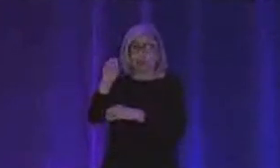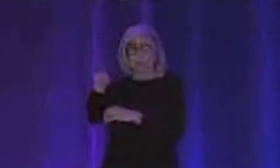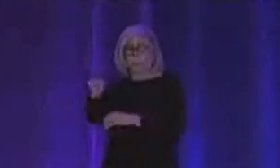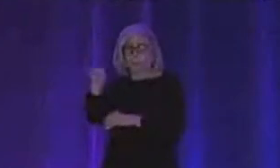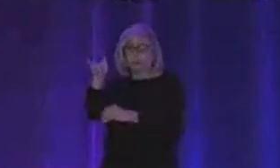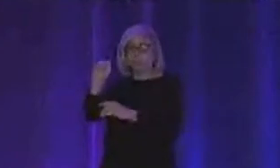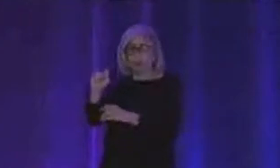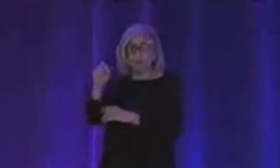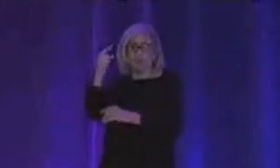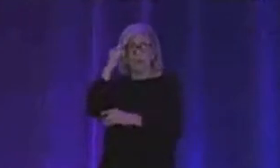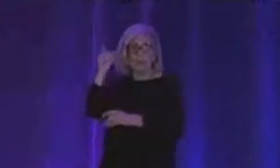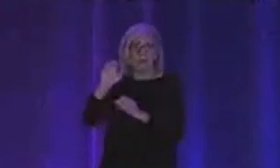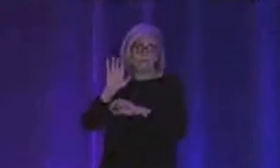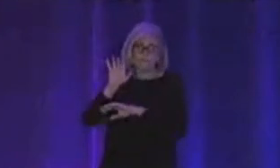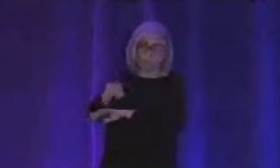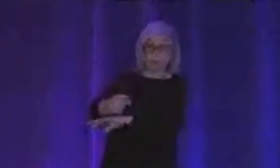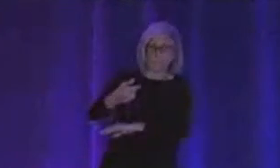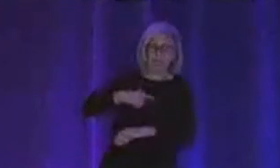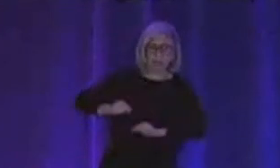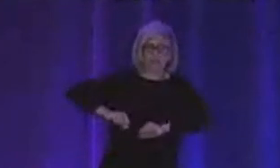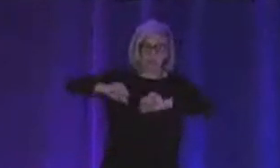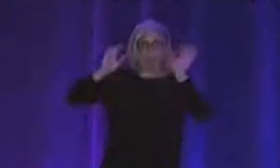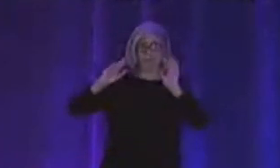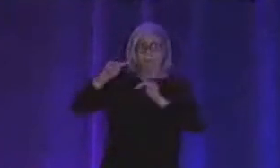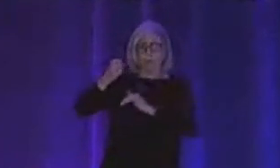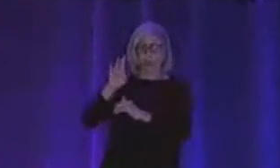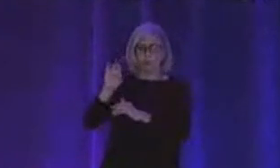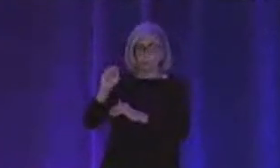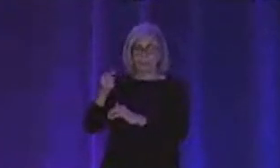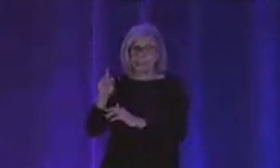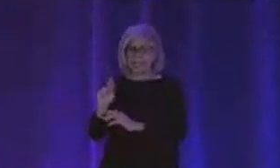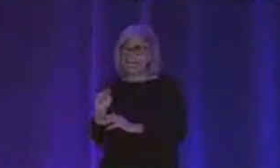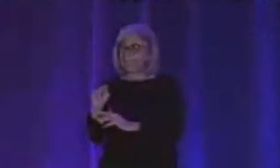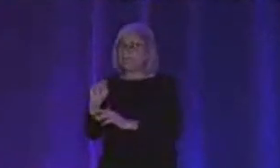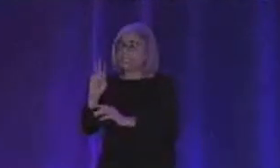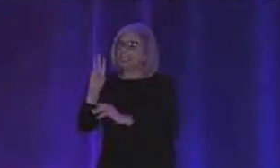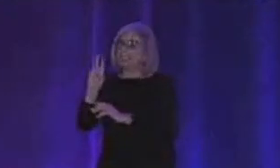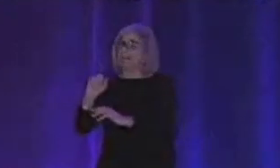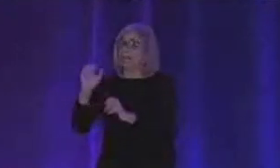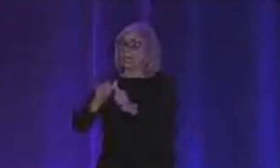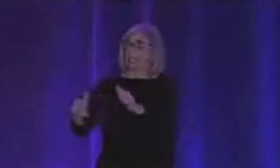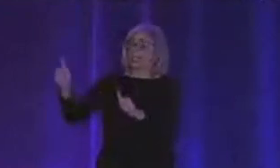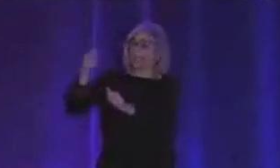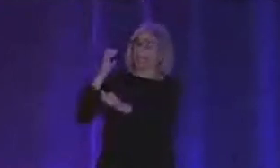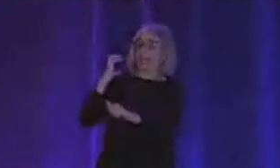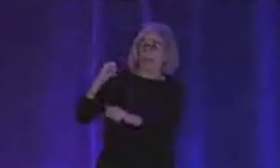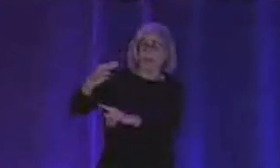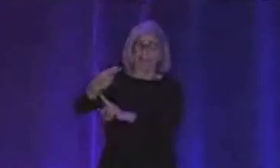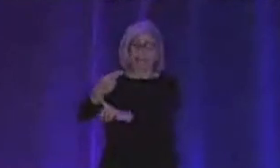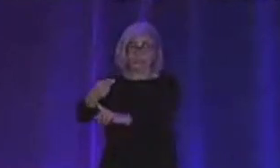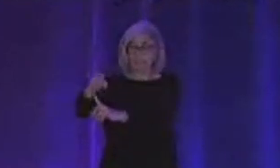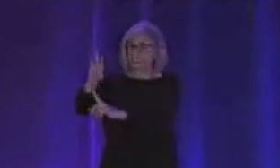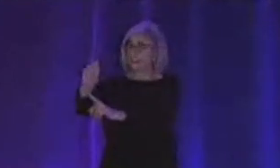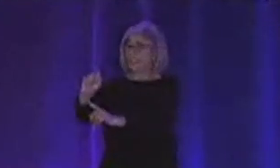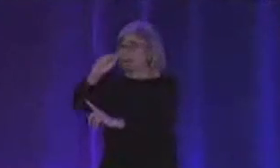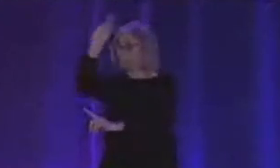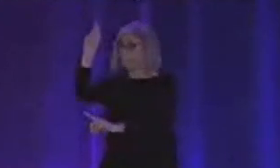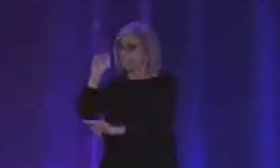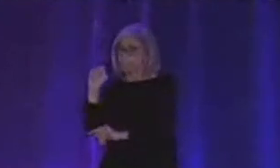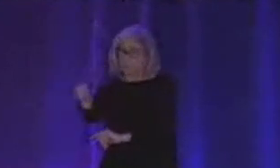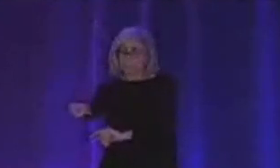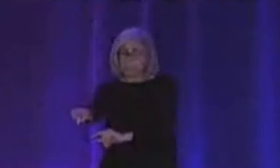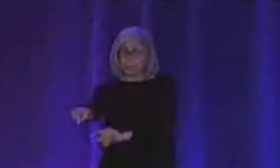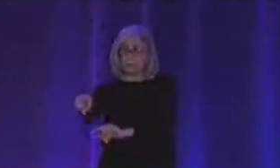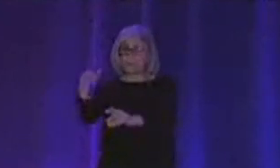force me to give up Hoobastank, capital H. That's important. You got to have the capital H. Hoobastank 69 exclamation